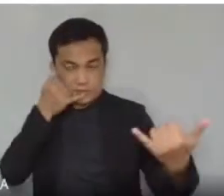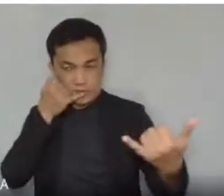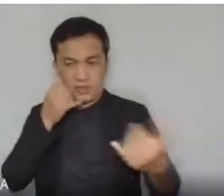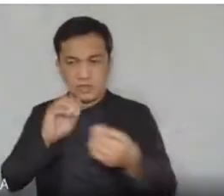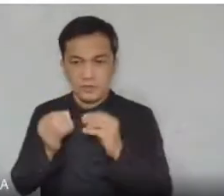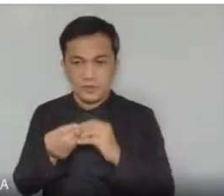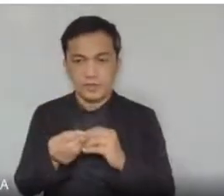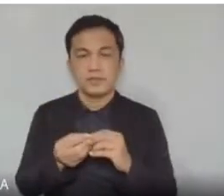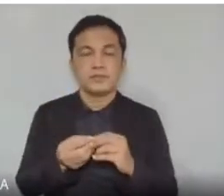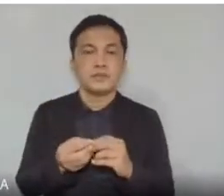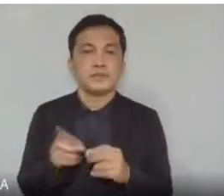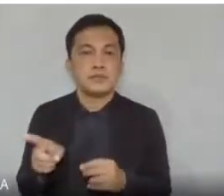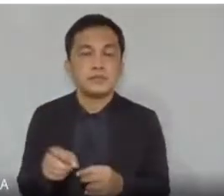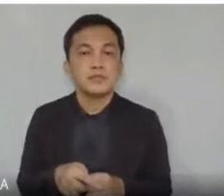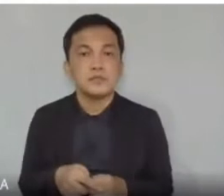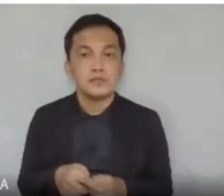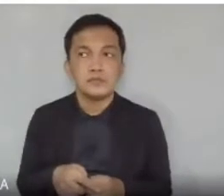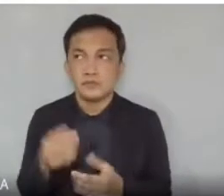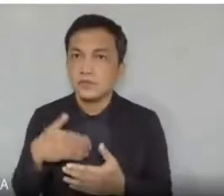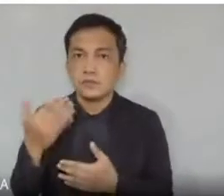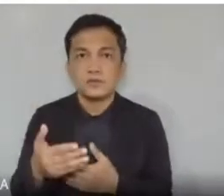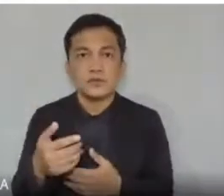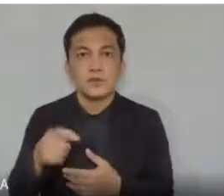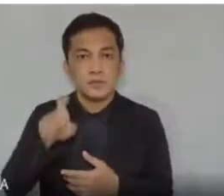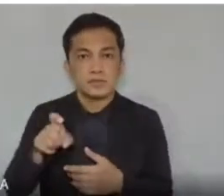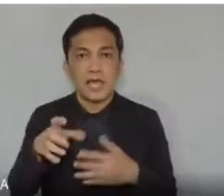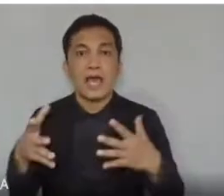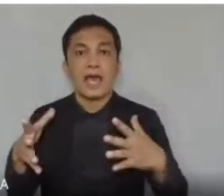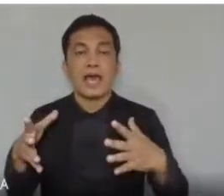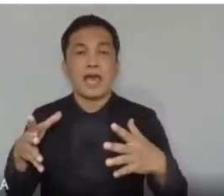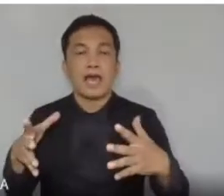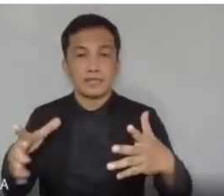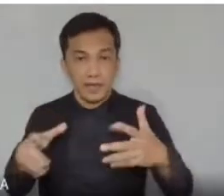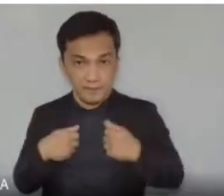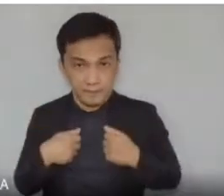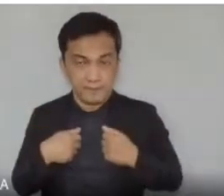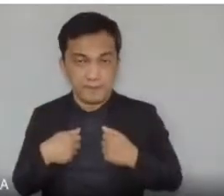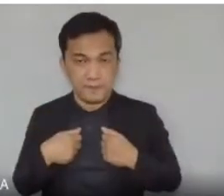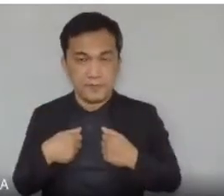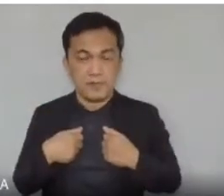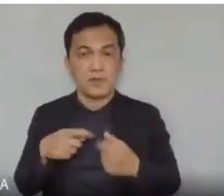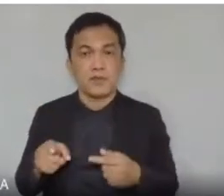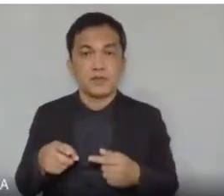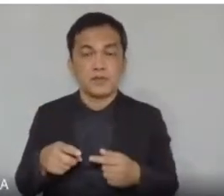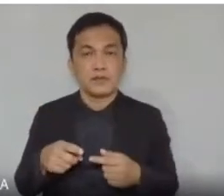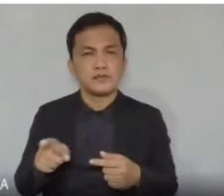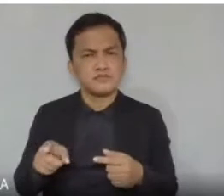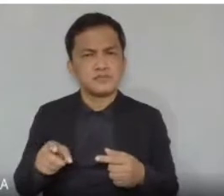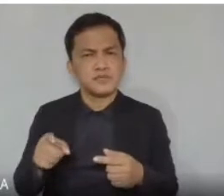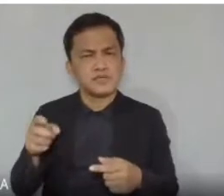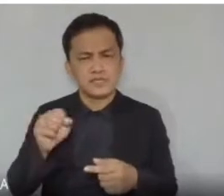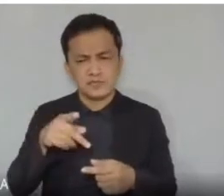audited, algorithms that allow telemedicine providers and even call center agents